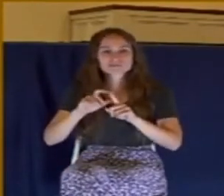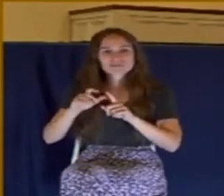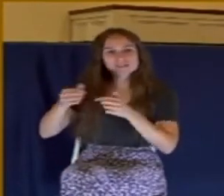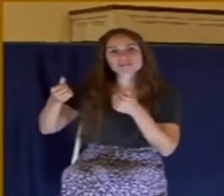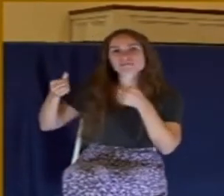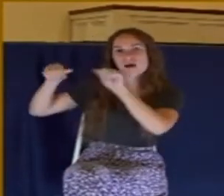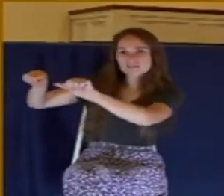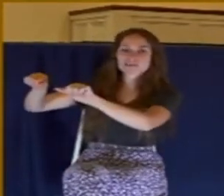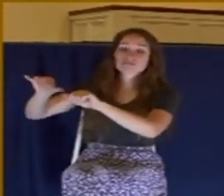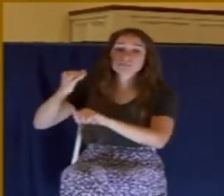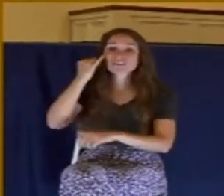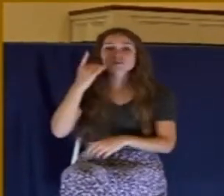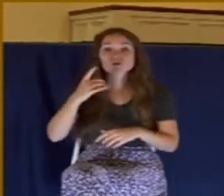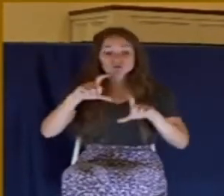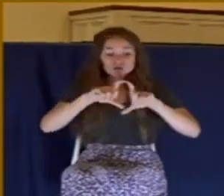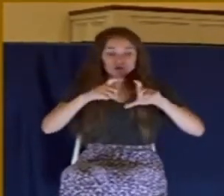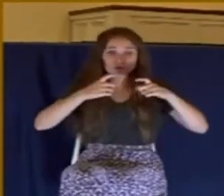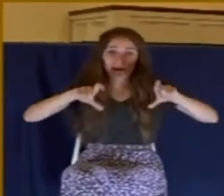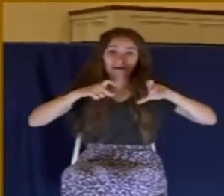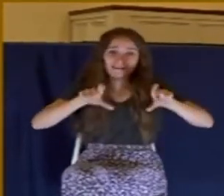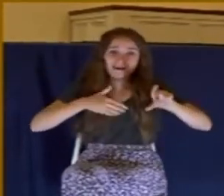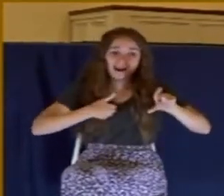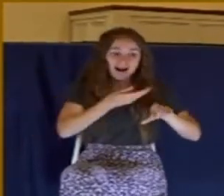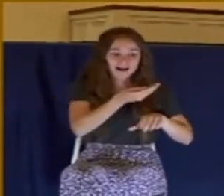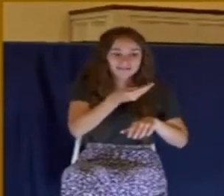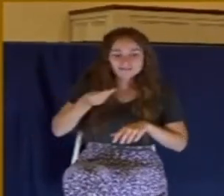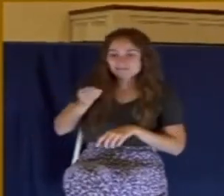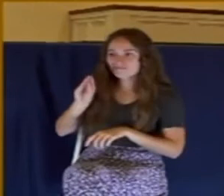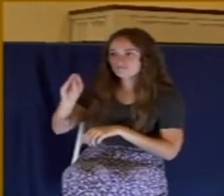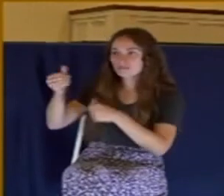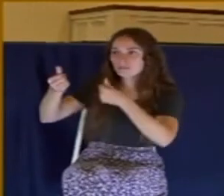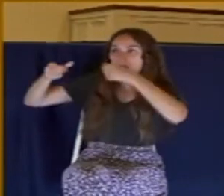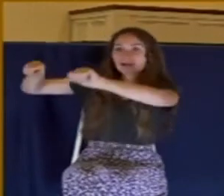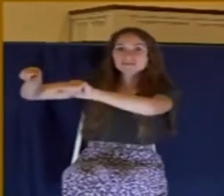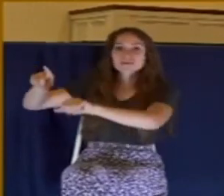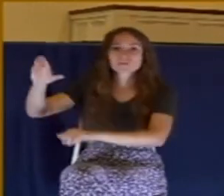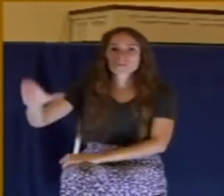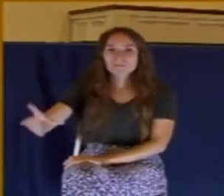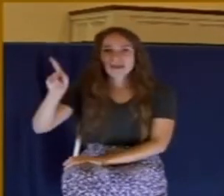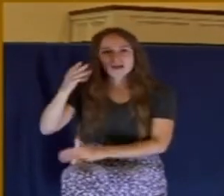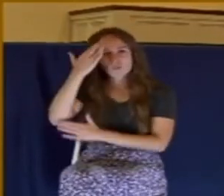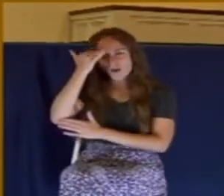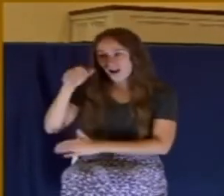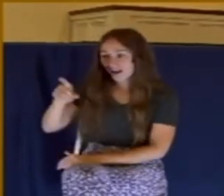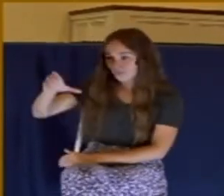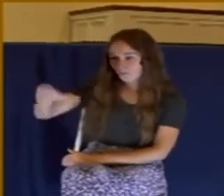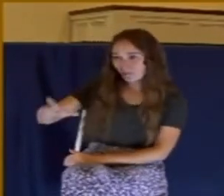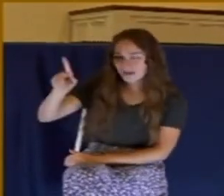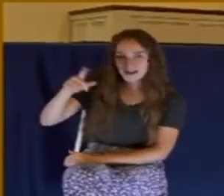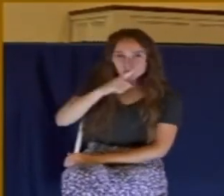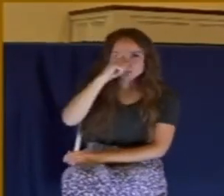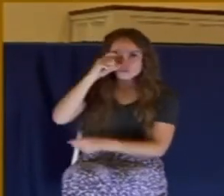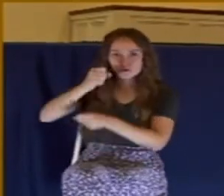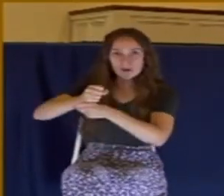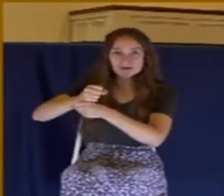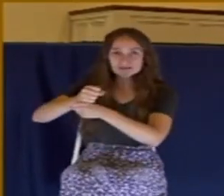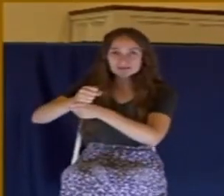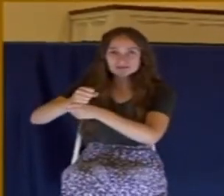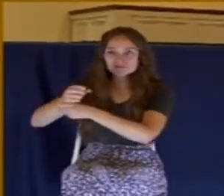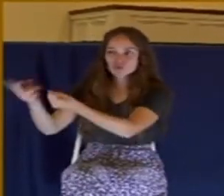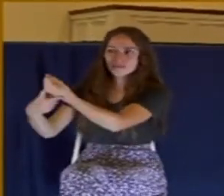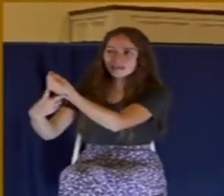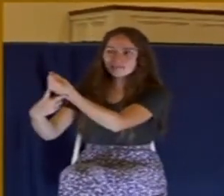you deposit it in the bank. Why do you do that? Well, I mean, you trust the bank, obviously, right? Getting a little harder to do